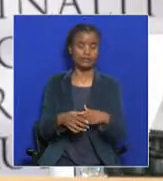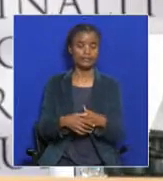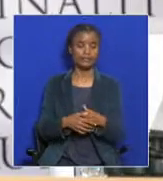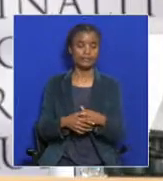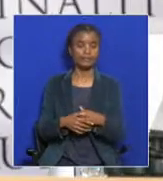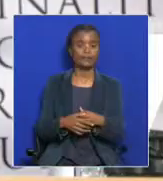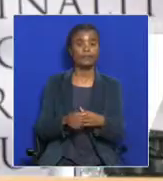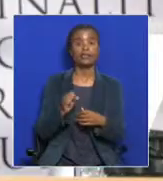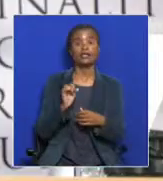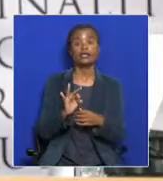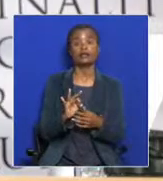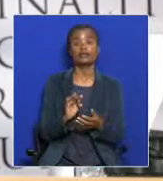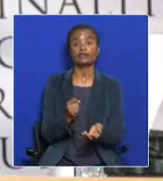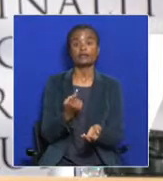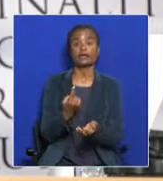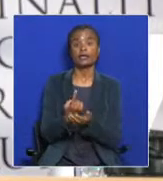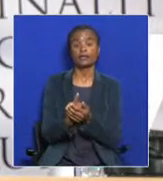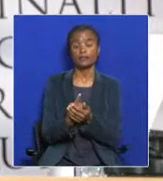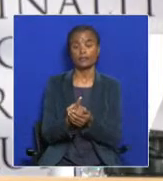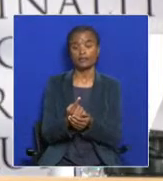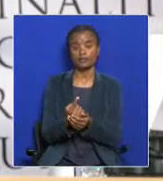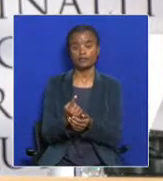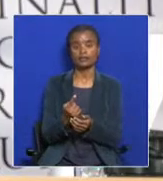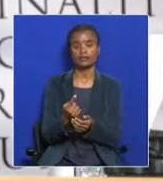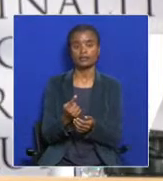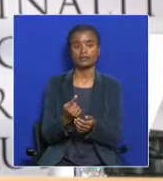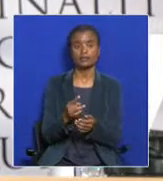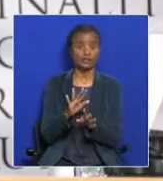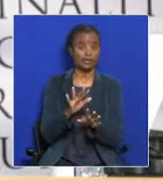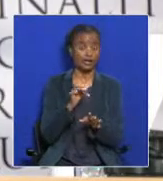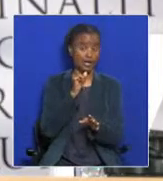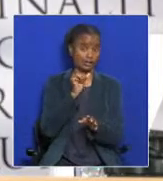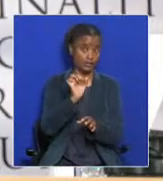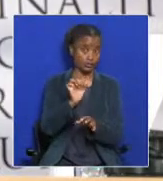to test your answer, let's look at